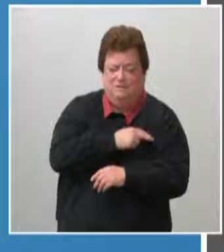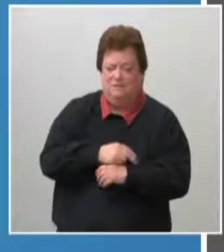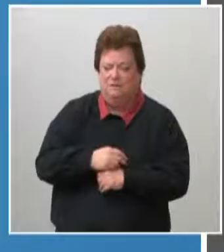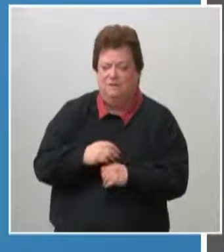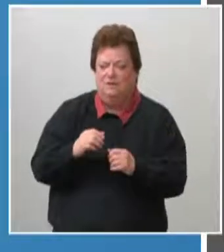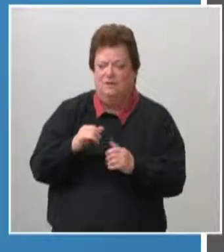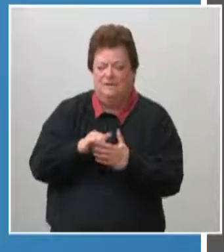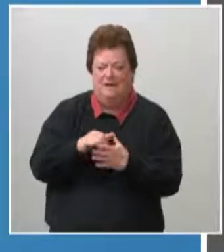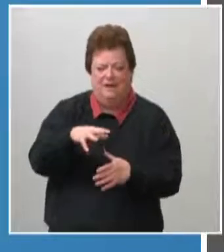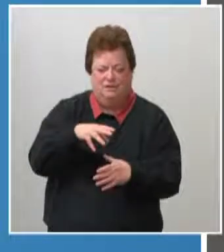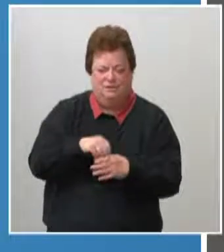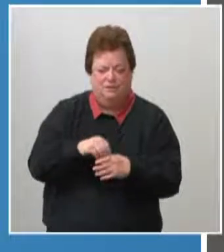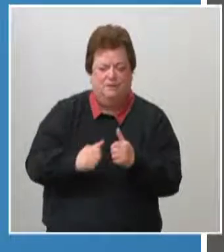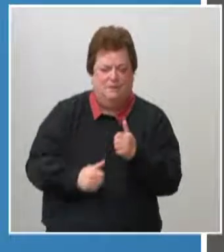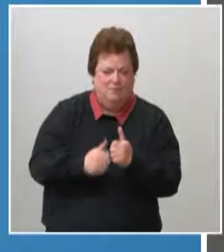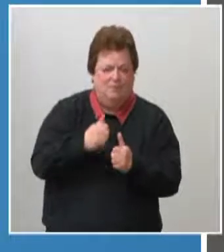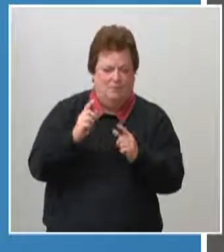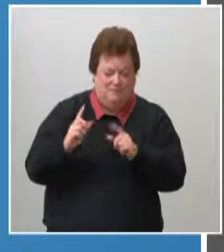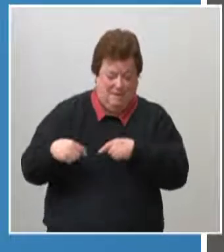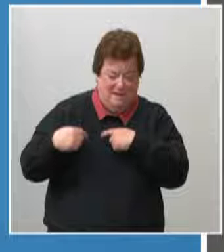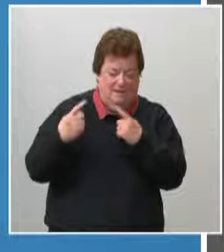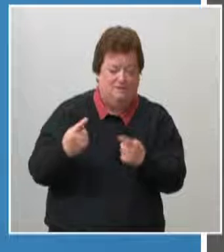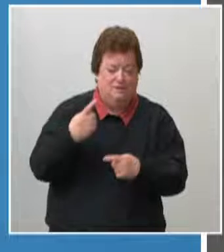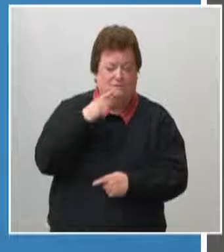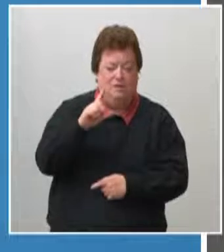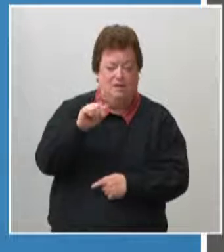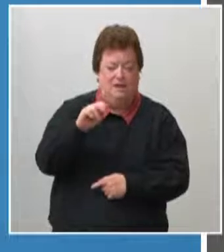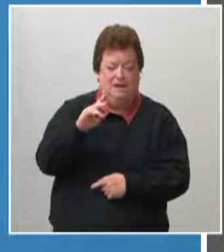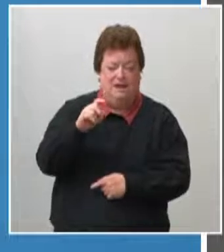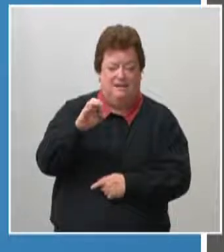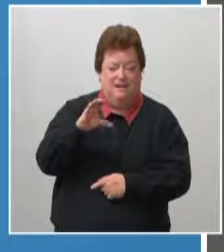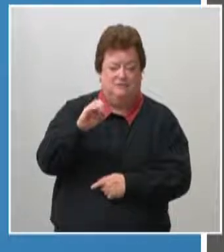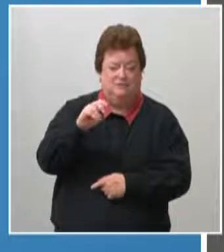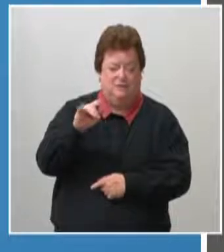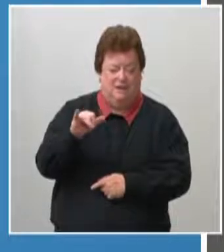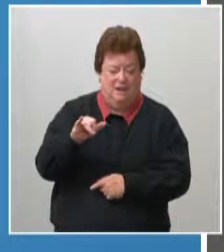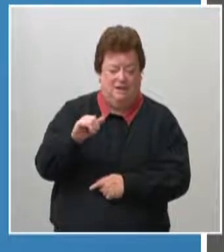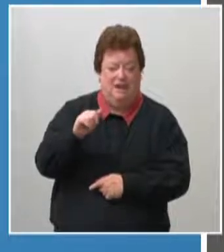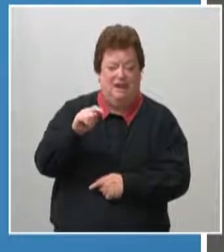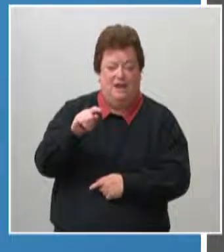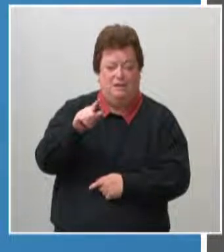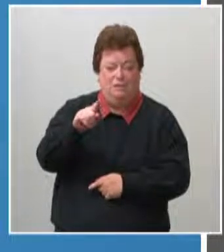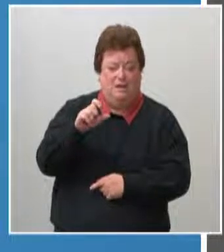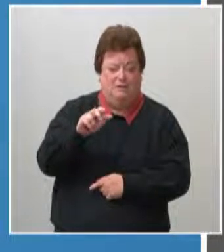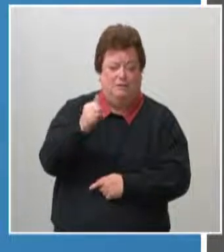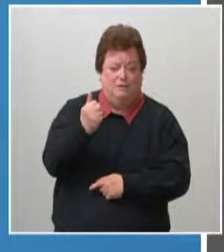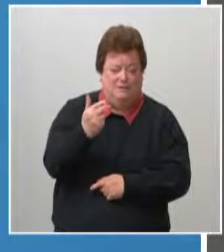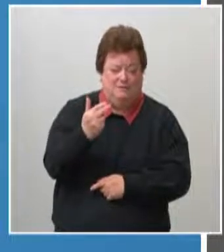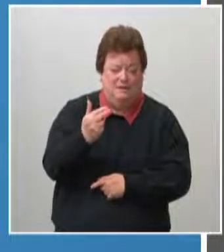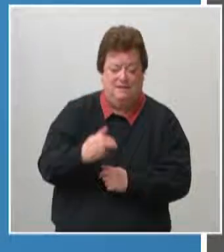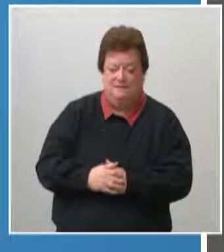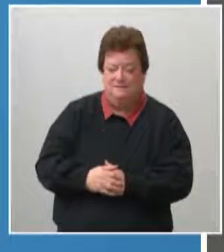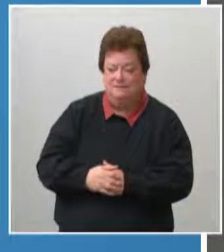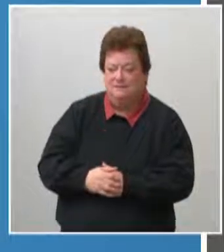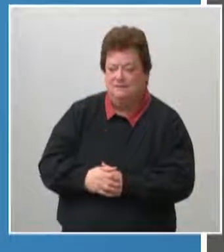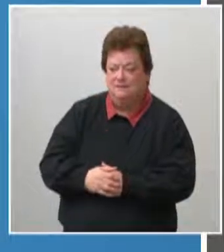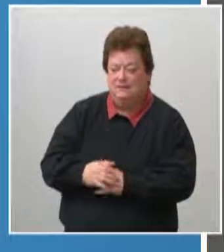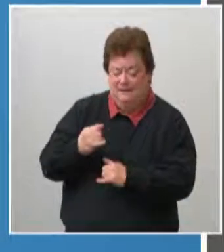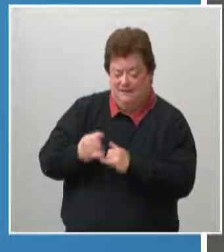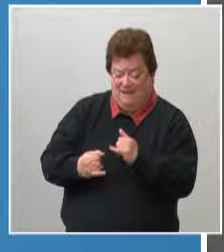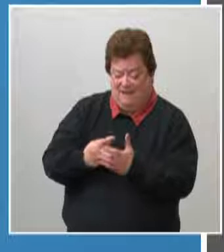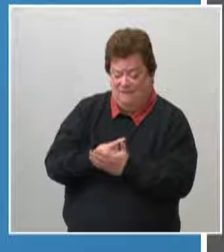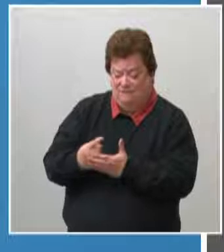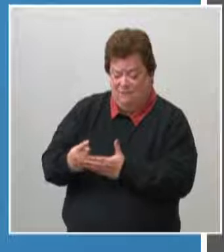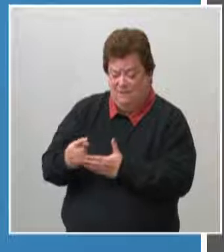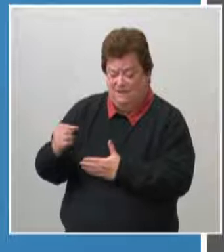which included the most ever for Lancaster County residents at 113. By the end of the week